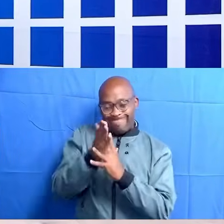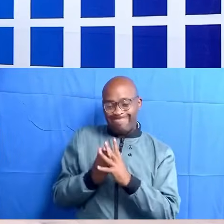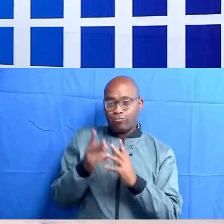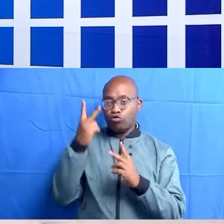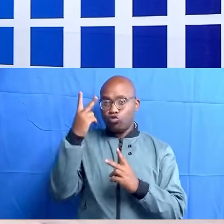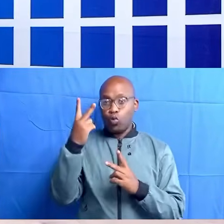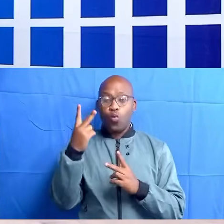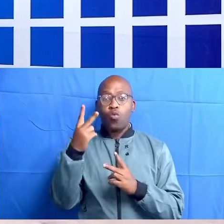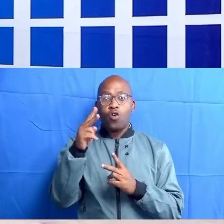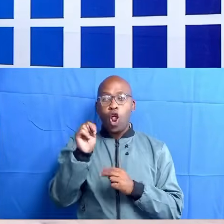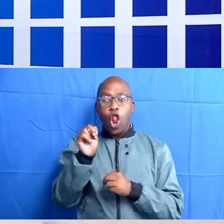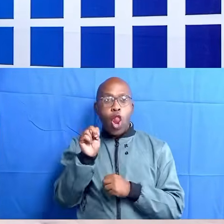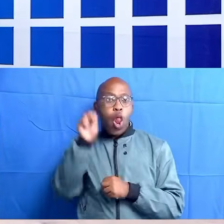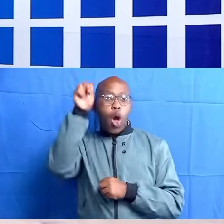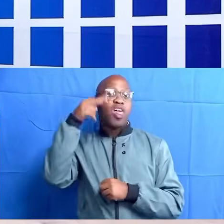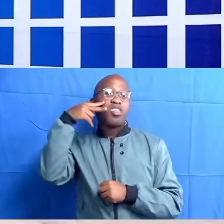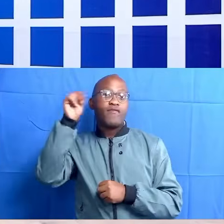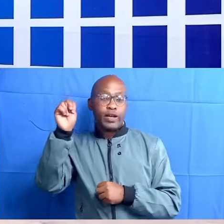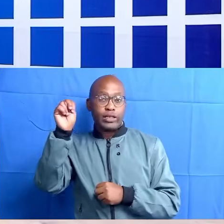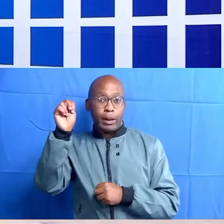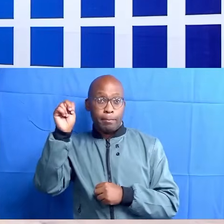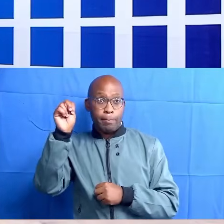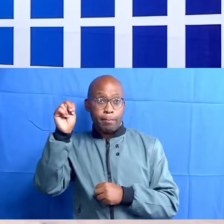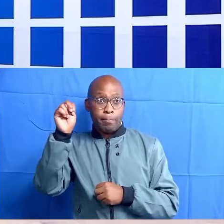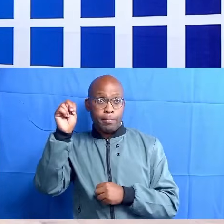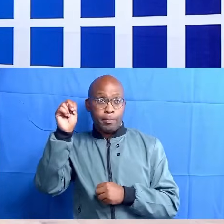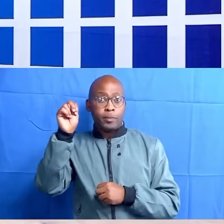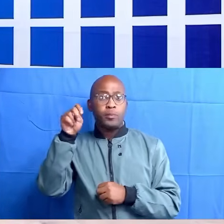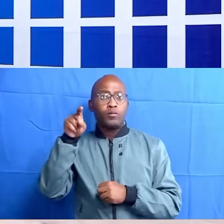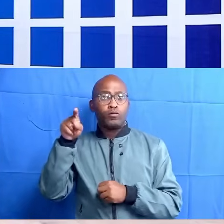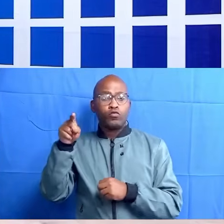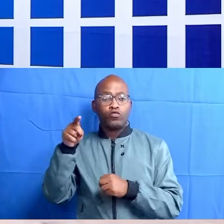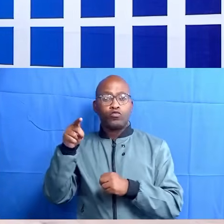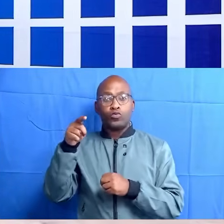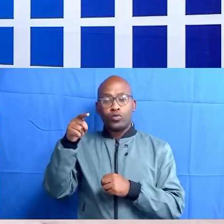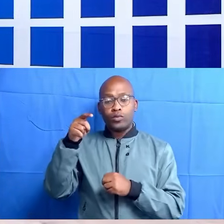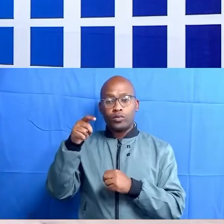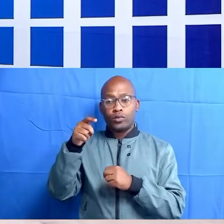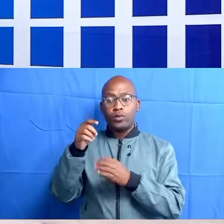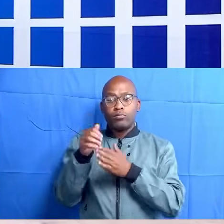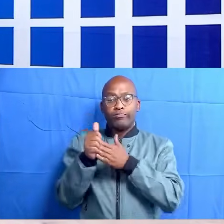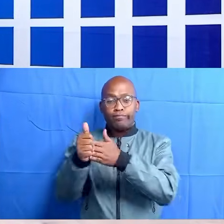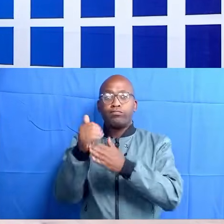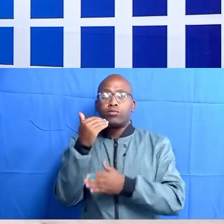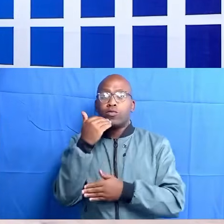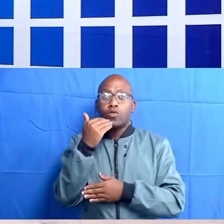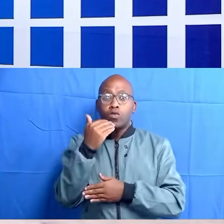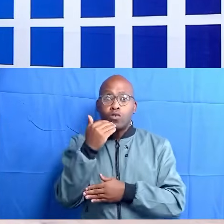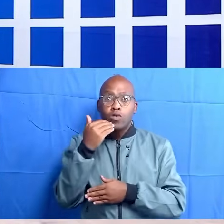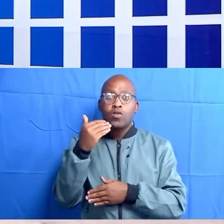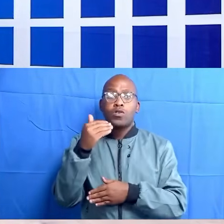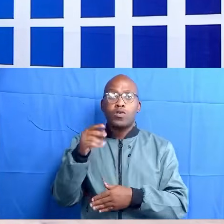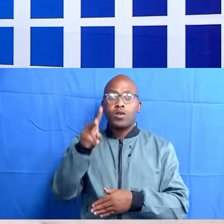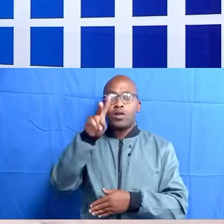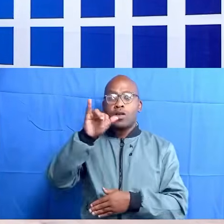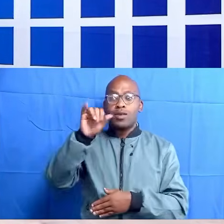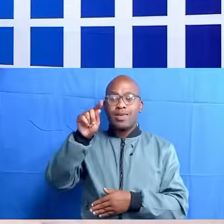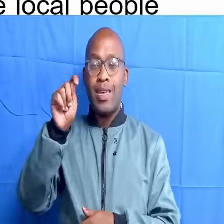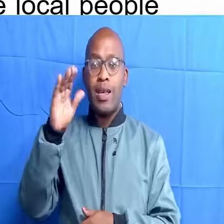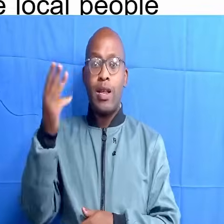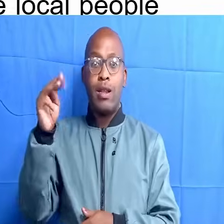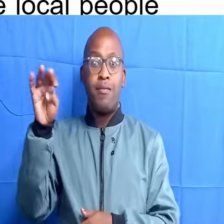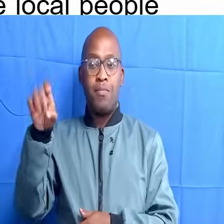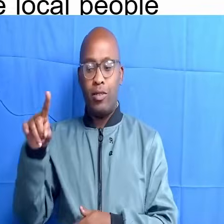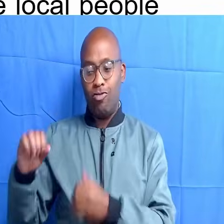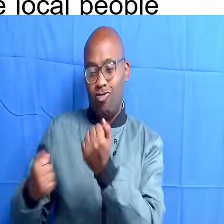The North Vietnam was ruled by the Viet Minh and was supported by USSR and China.